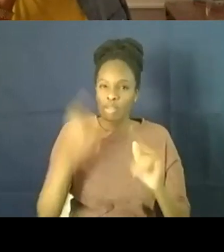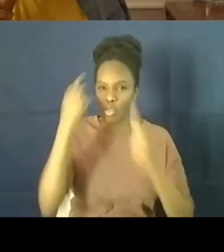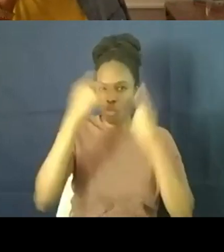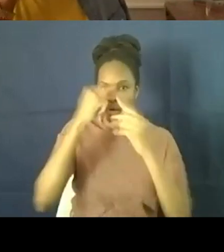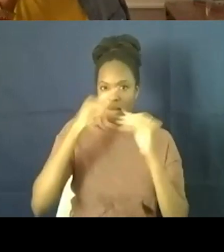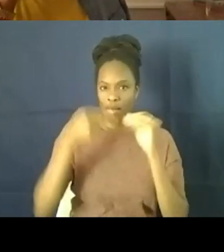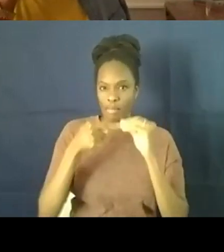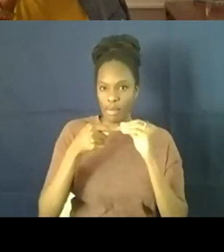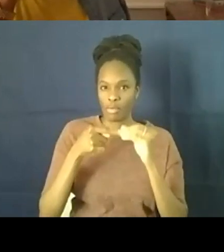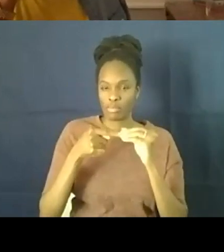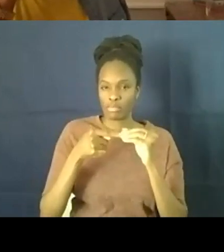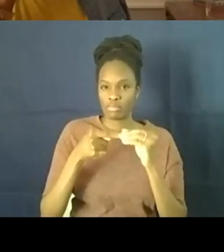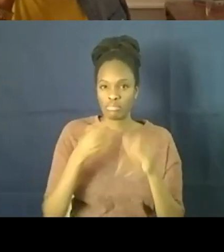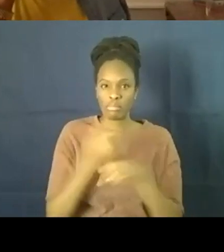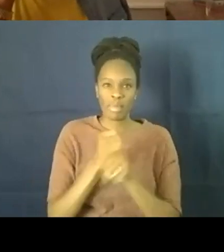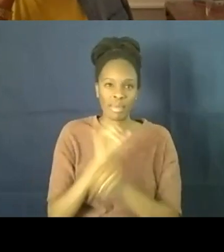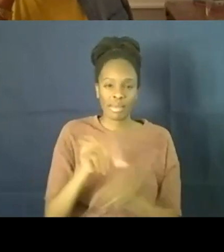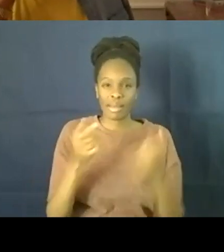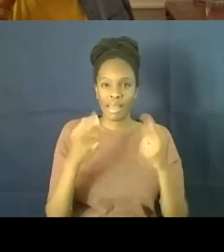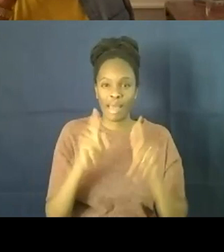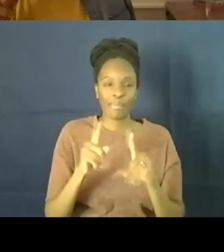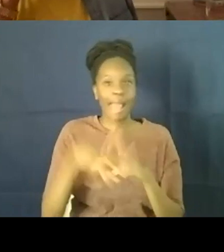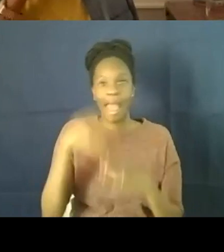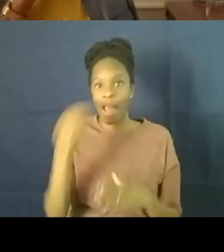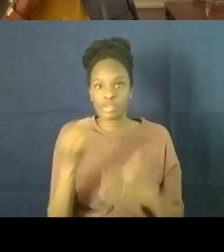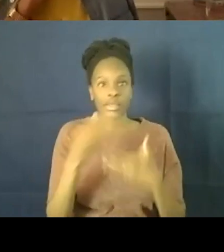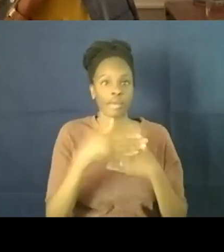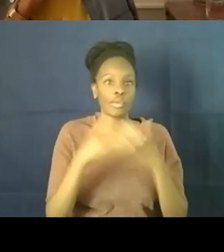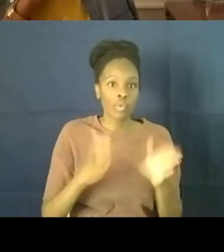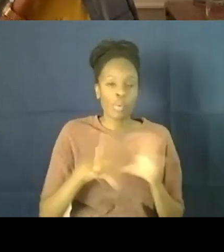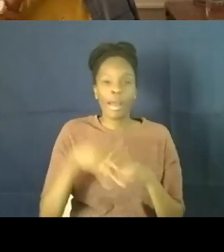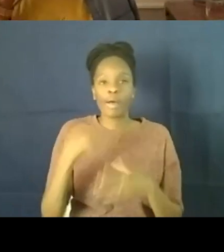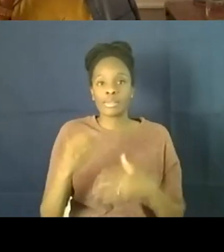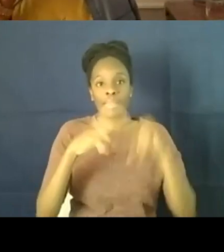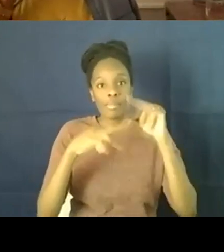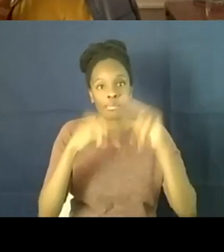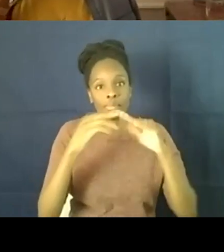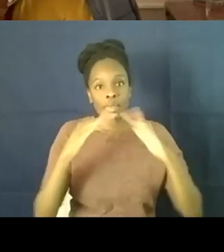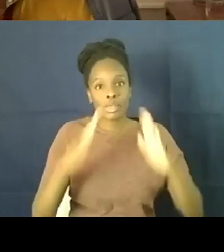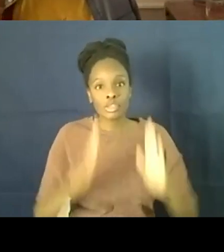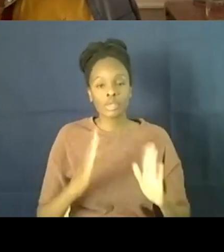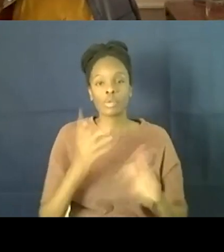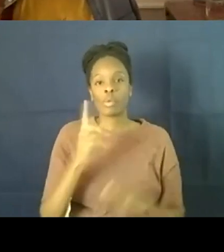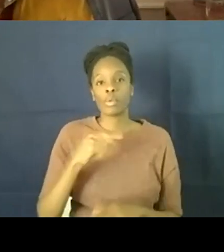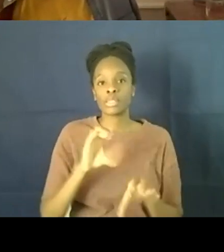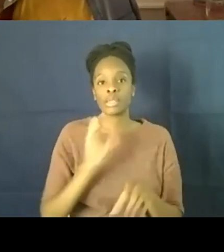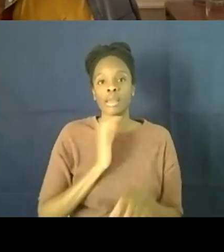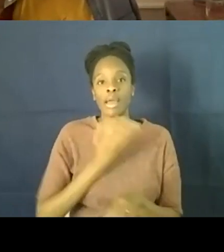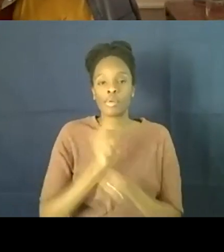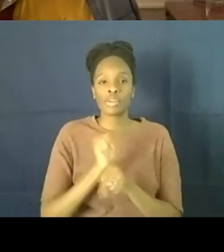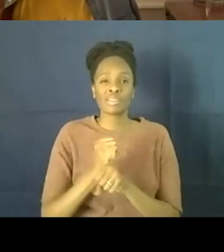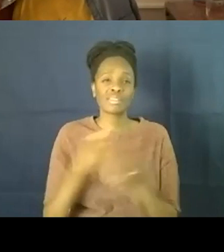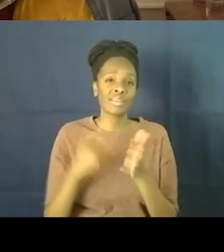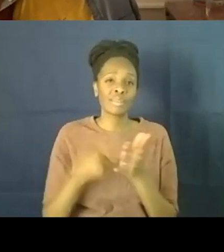even outside of the room and outside of like the building where we did our job, because I would remember sometimes you come in like 2 days later